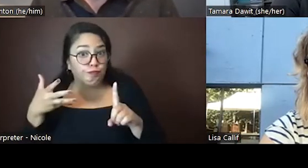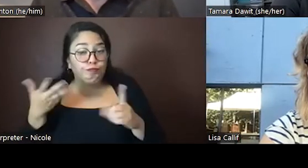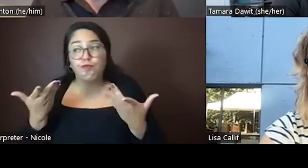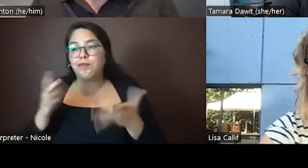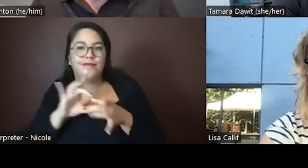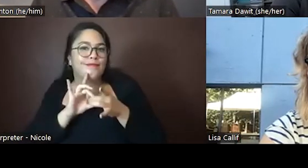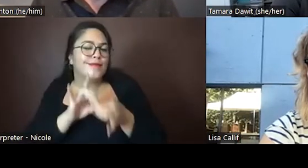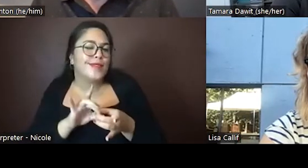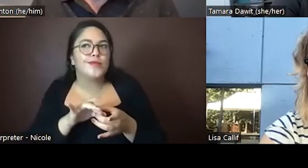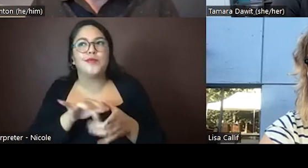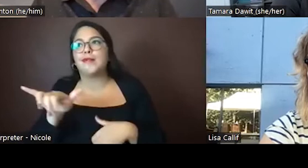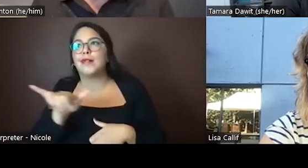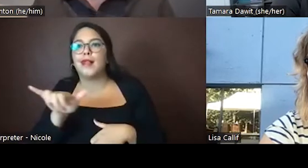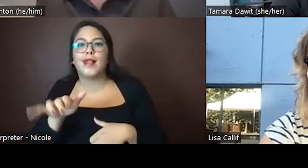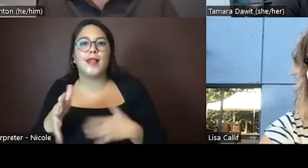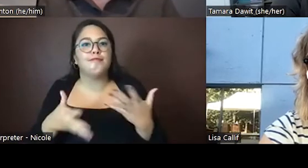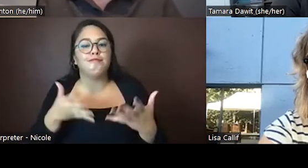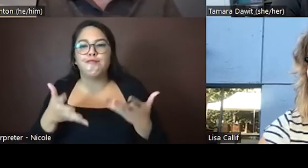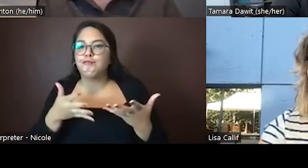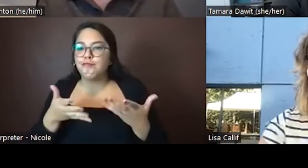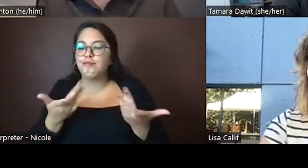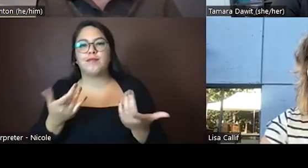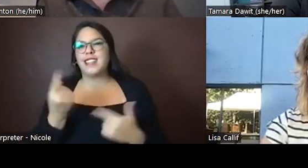like, you had to